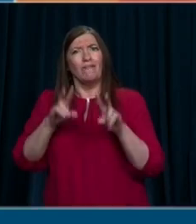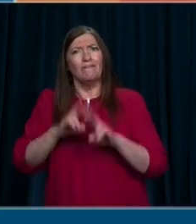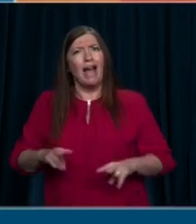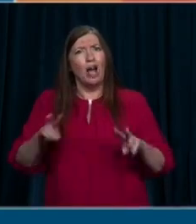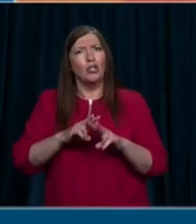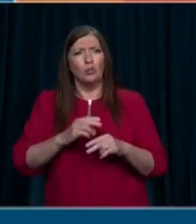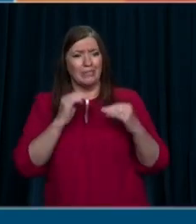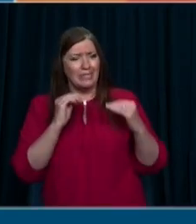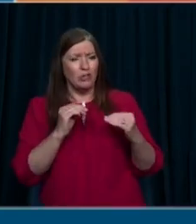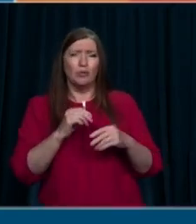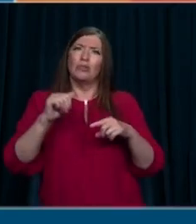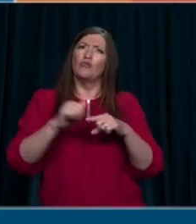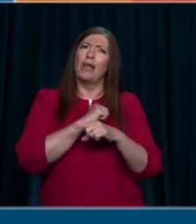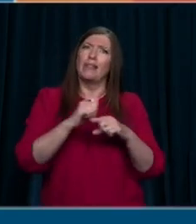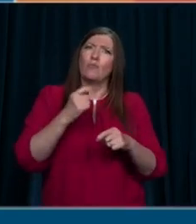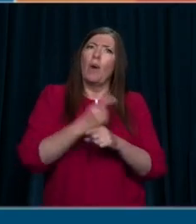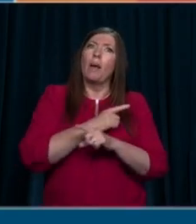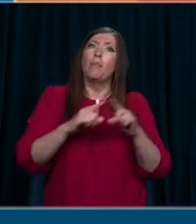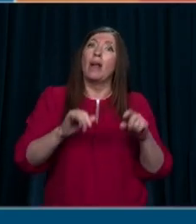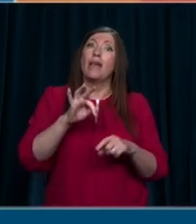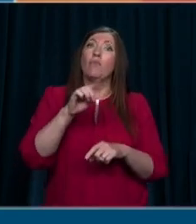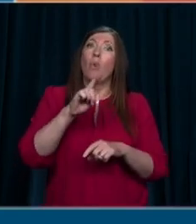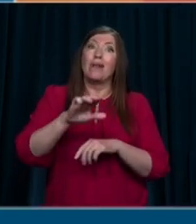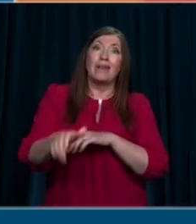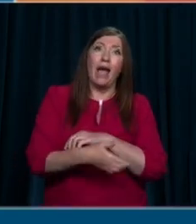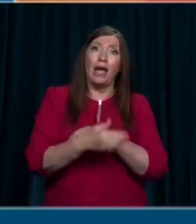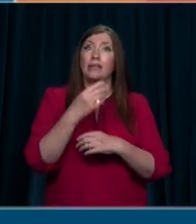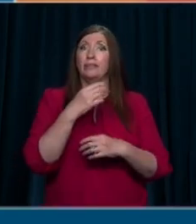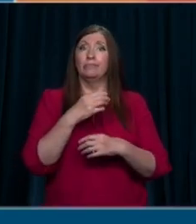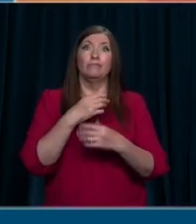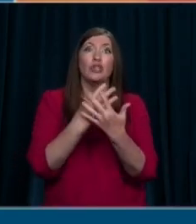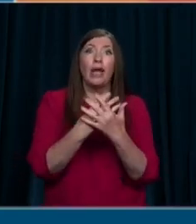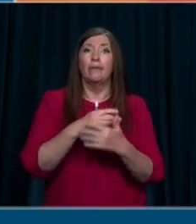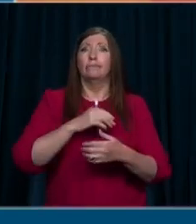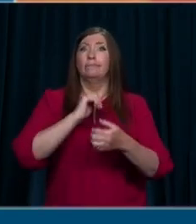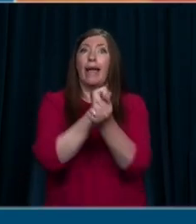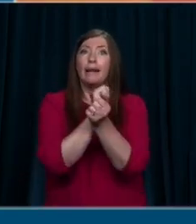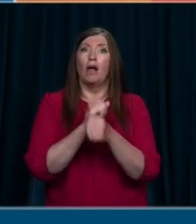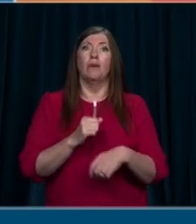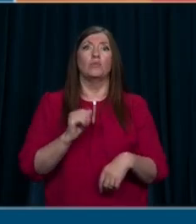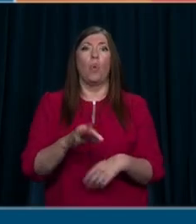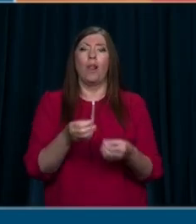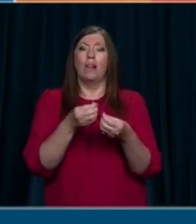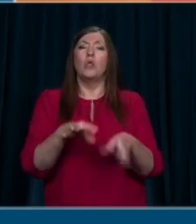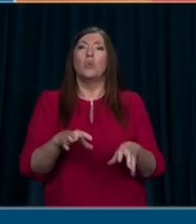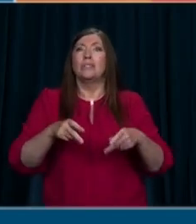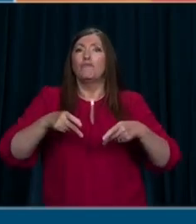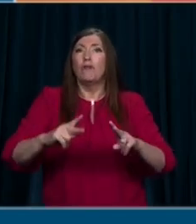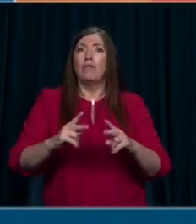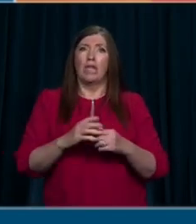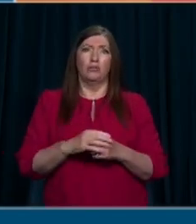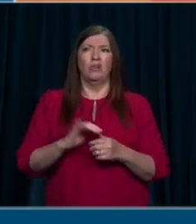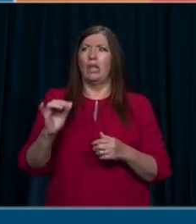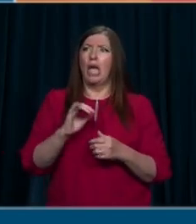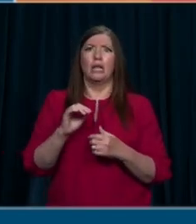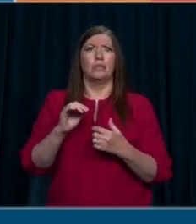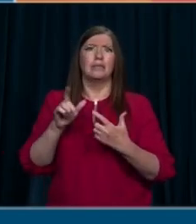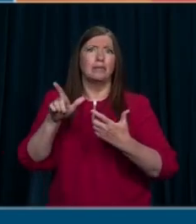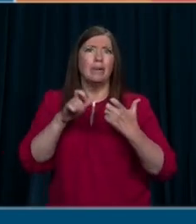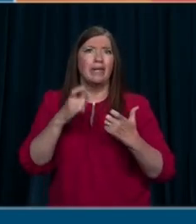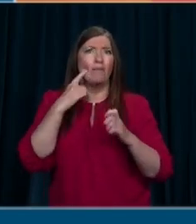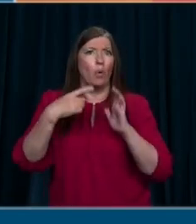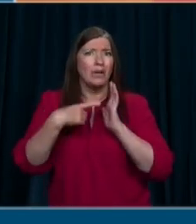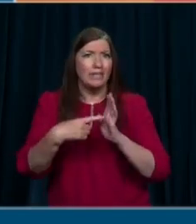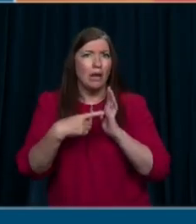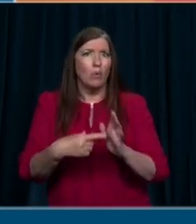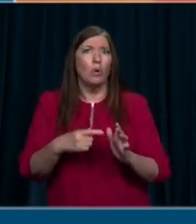up right. But if they spend a night in jail, or they had their handcuffs put on, or if they had to lose a privilege like they had, like speeding, for instance, when